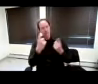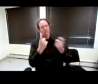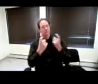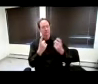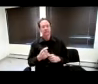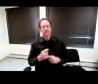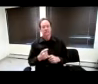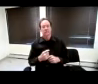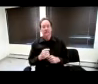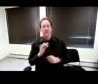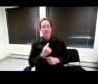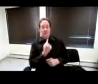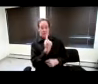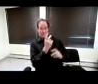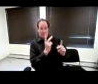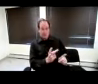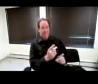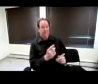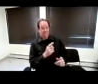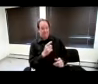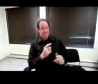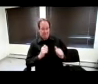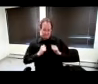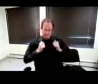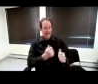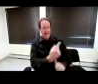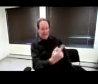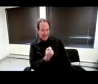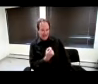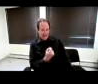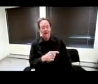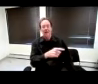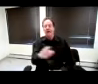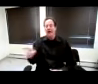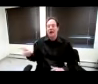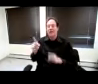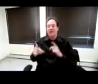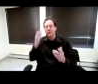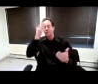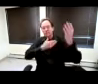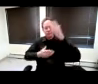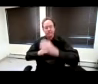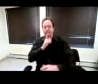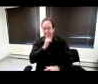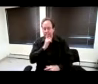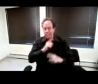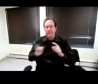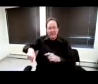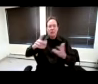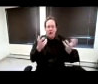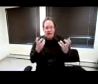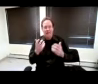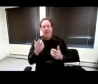you know, if one person asks about it, how many people want to ask and didn't feel comfortable asking? And we want to be as inclusive as possible. So, we've just